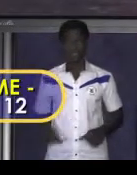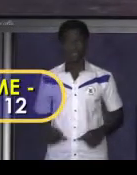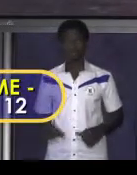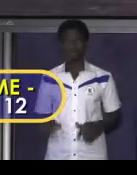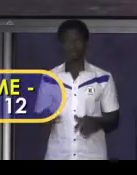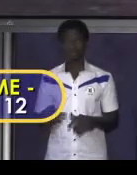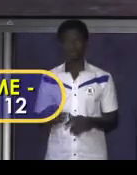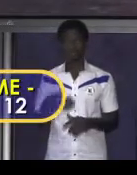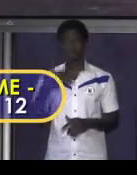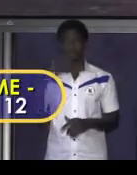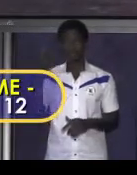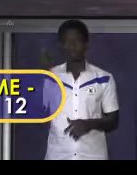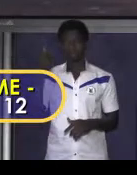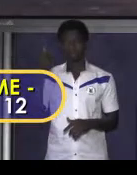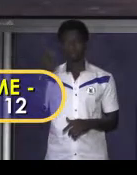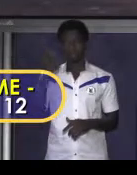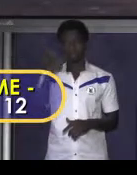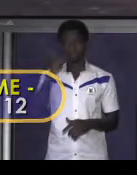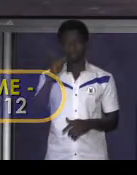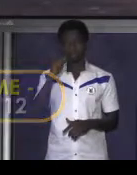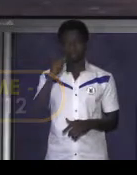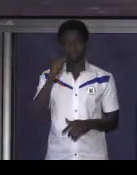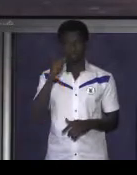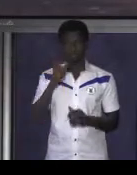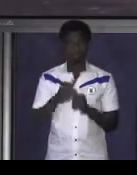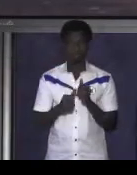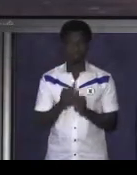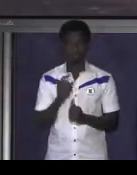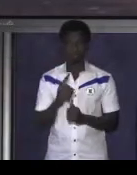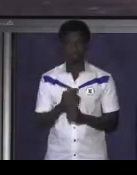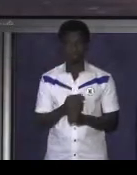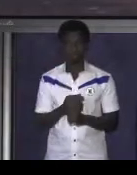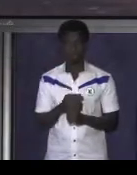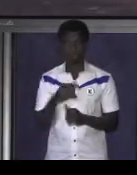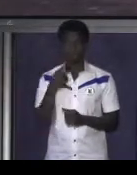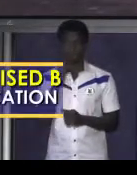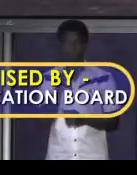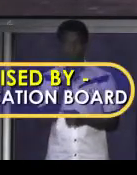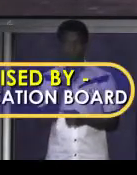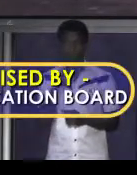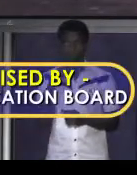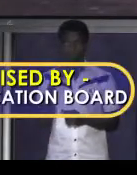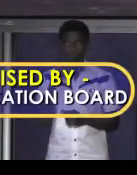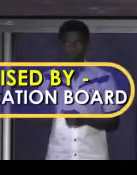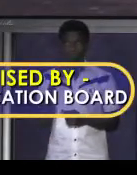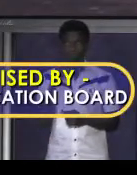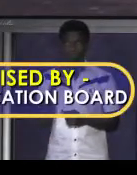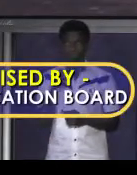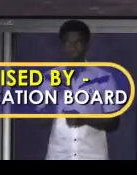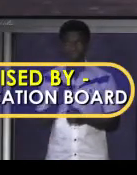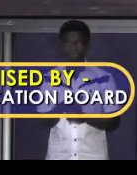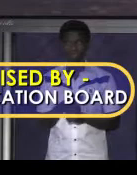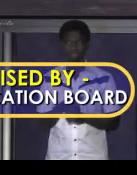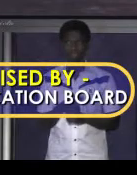poet, best poet, or a female poet? Who is a poetess?